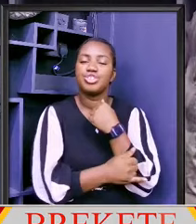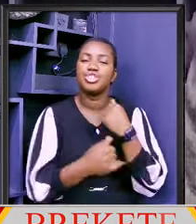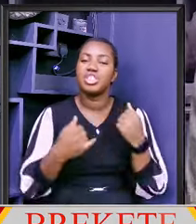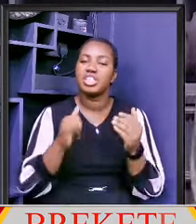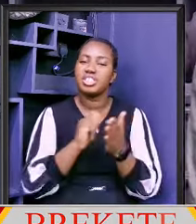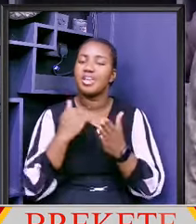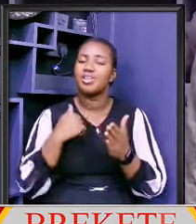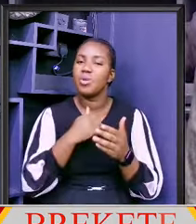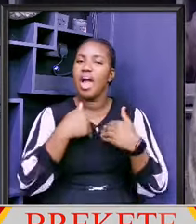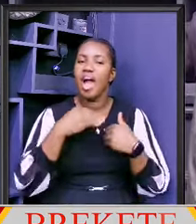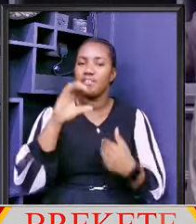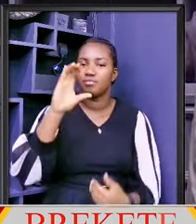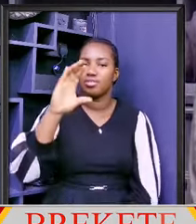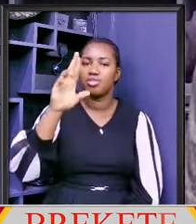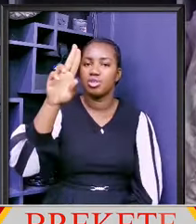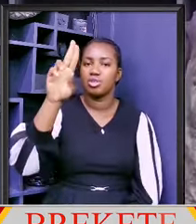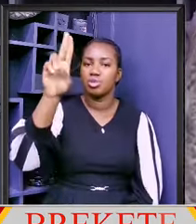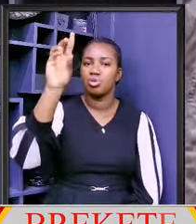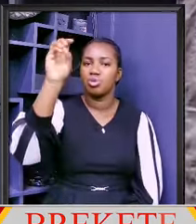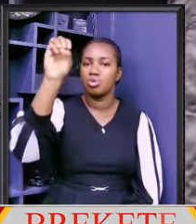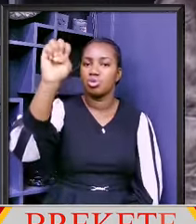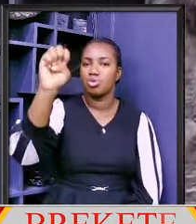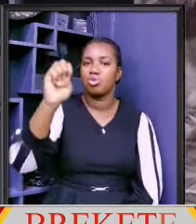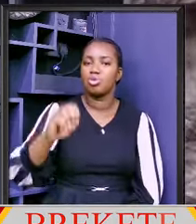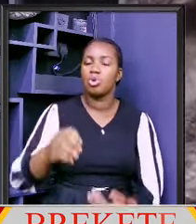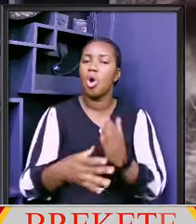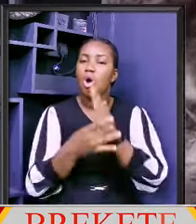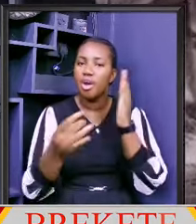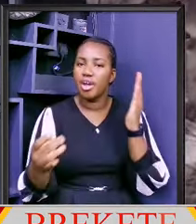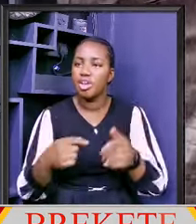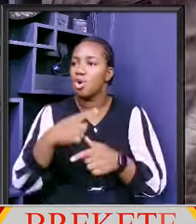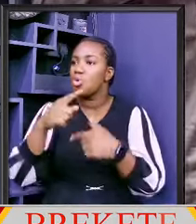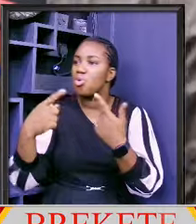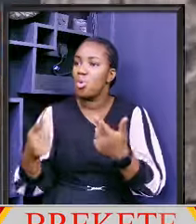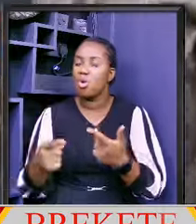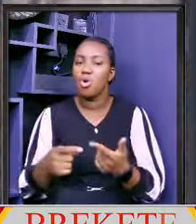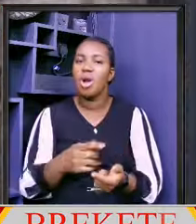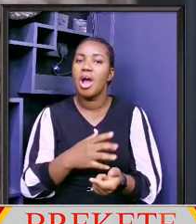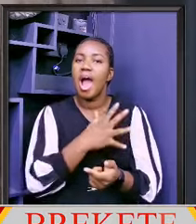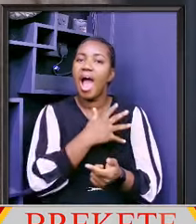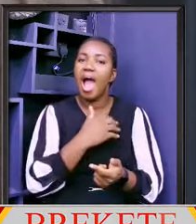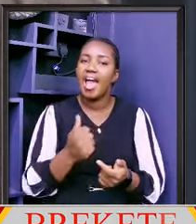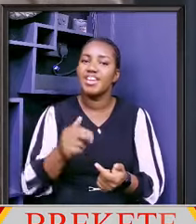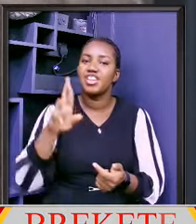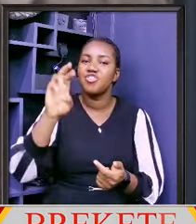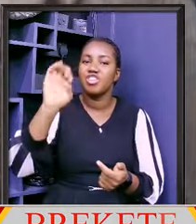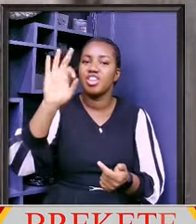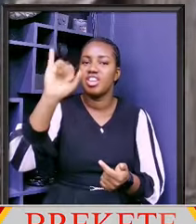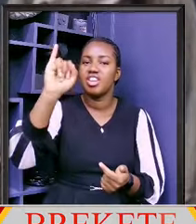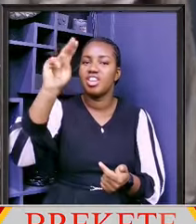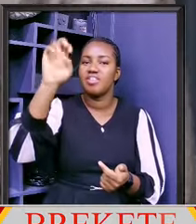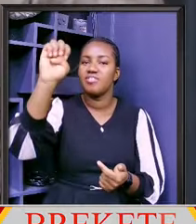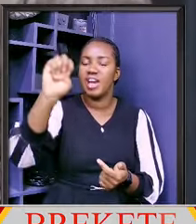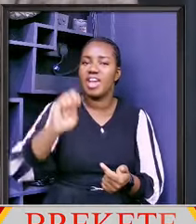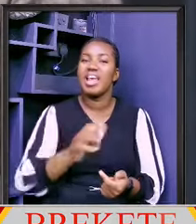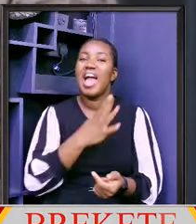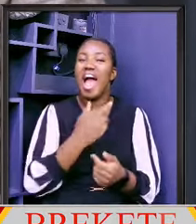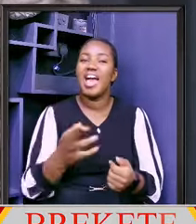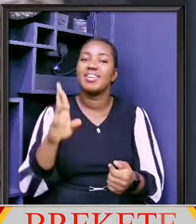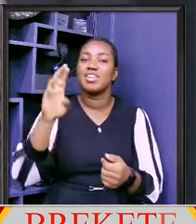the citizens are useless and stupid. Madam President, Dangote oil now, they go US to go buy oil